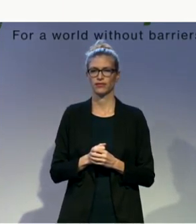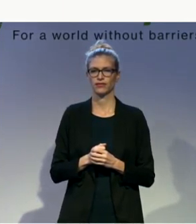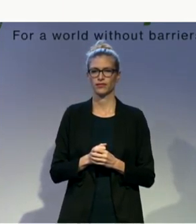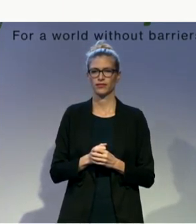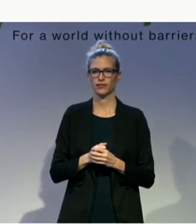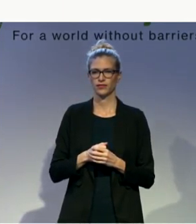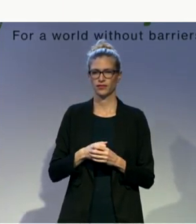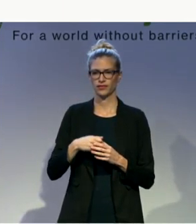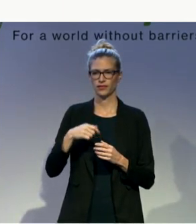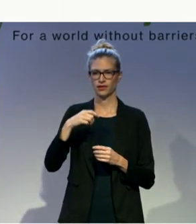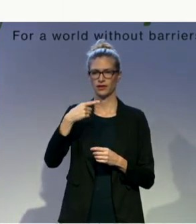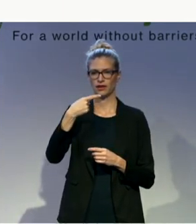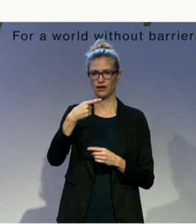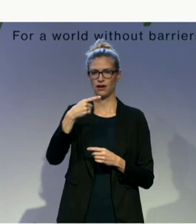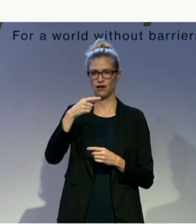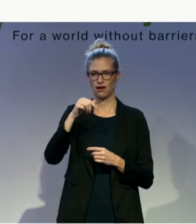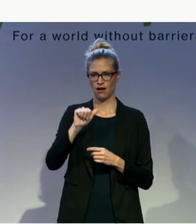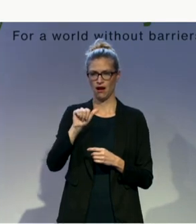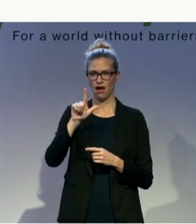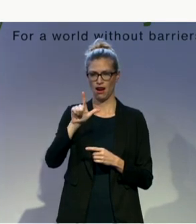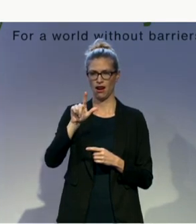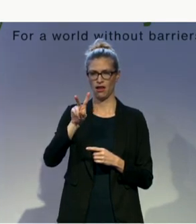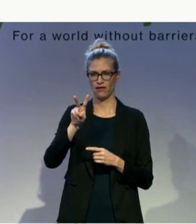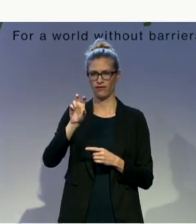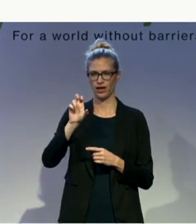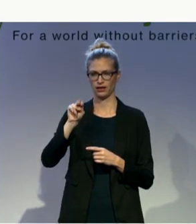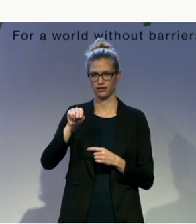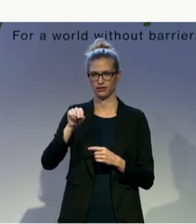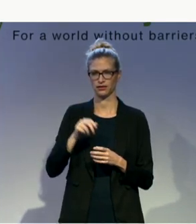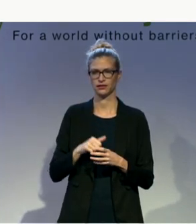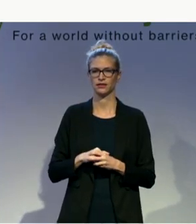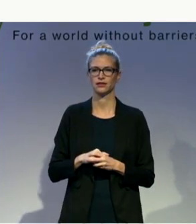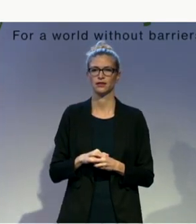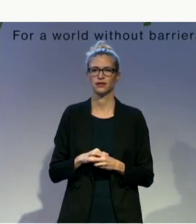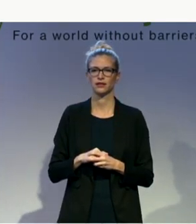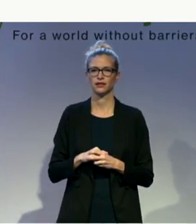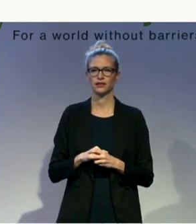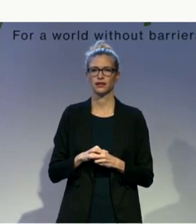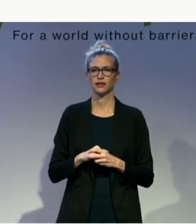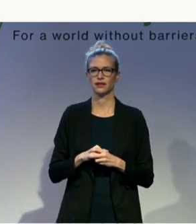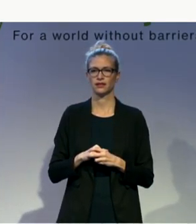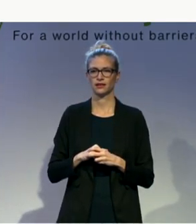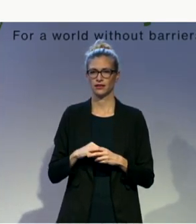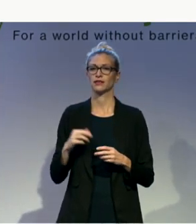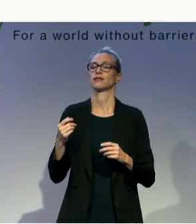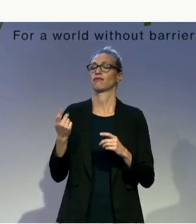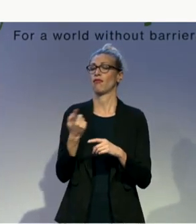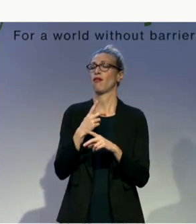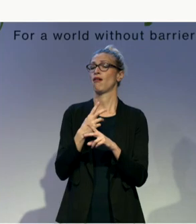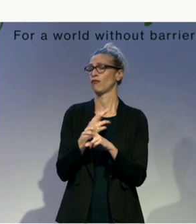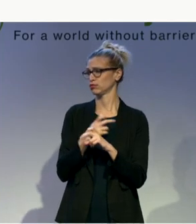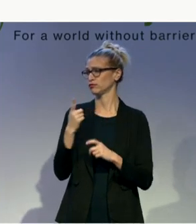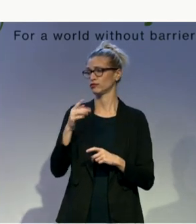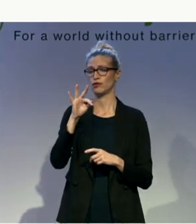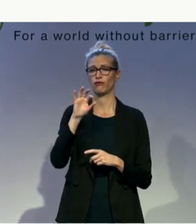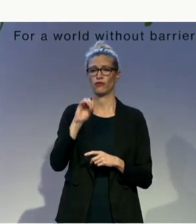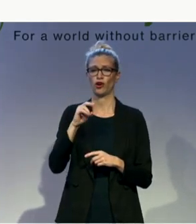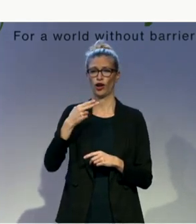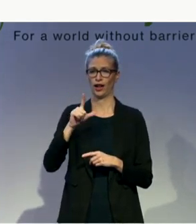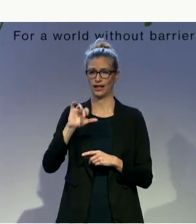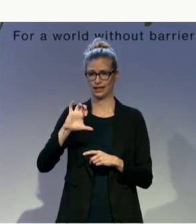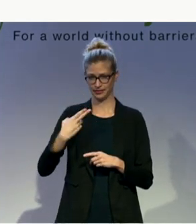Walburga, Fröhlich from Austria. Welcome to all speakers, and special welcome